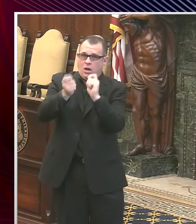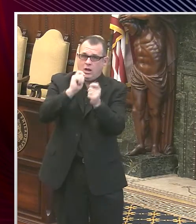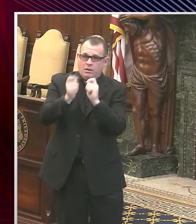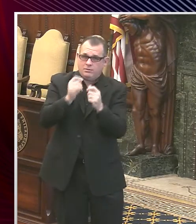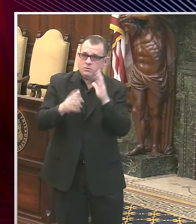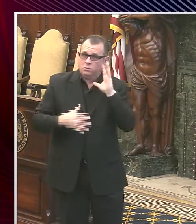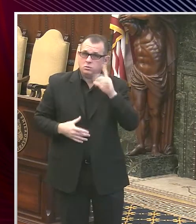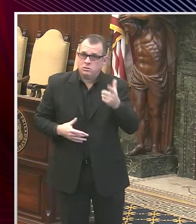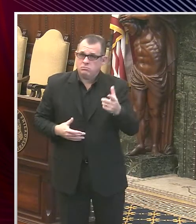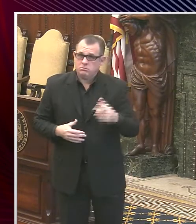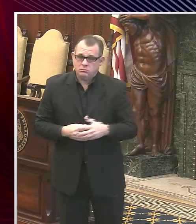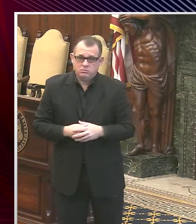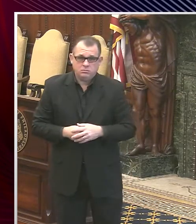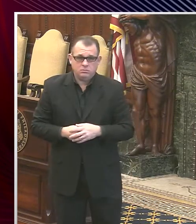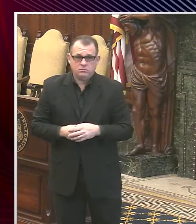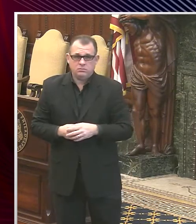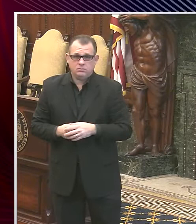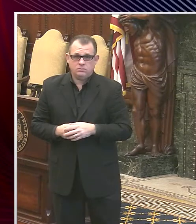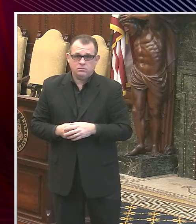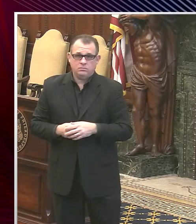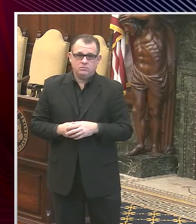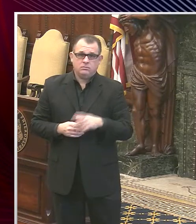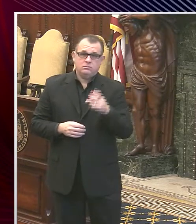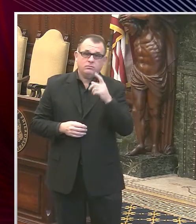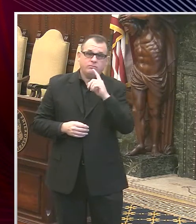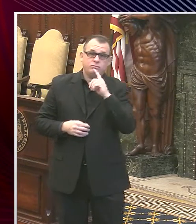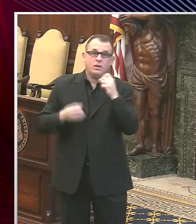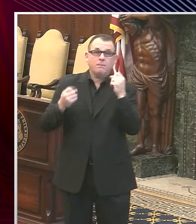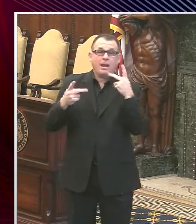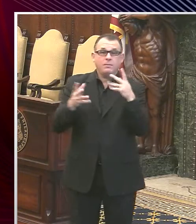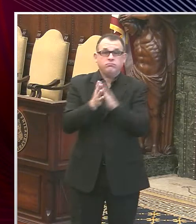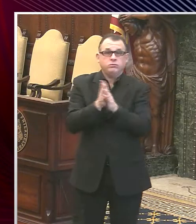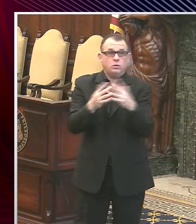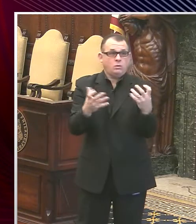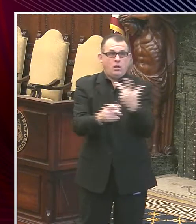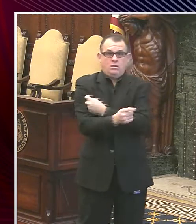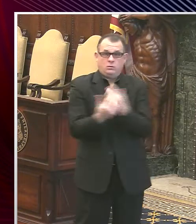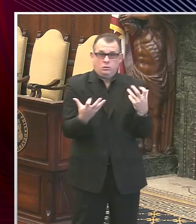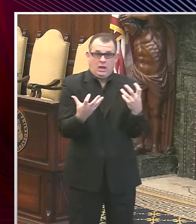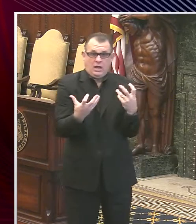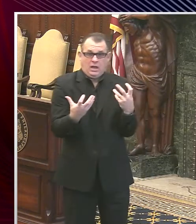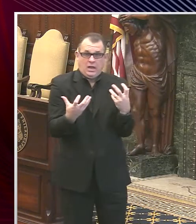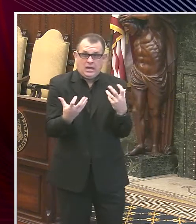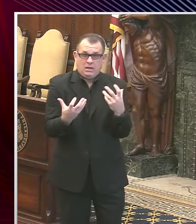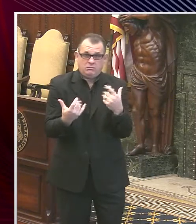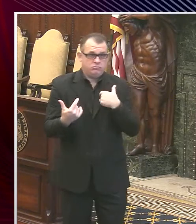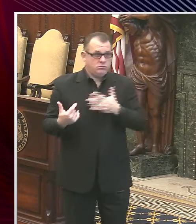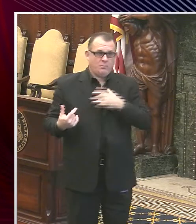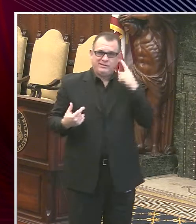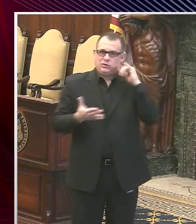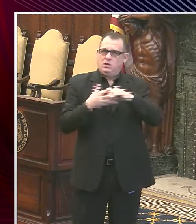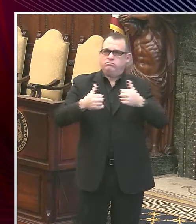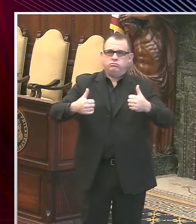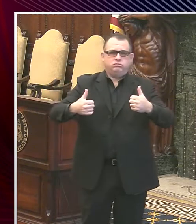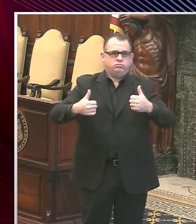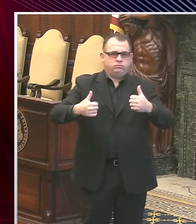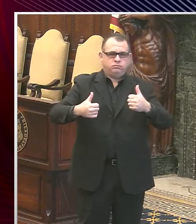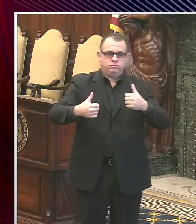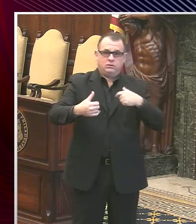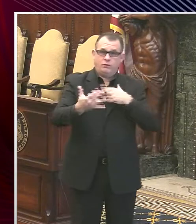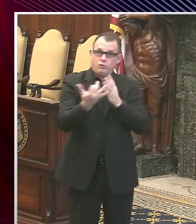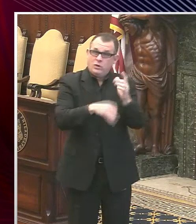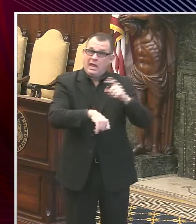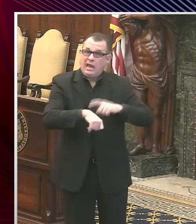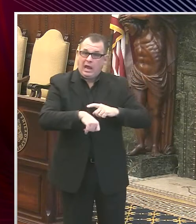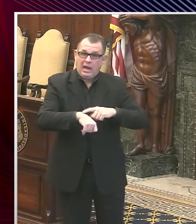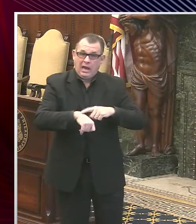as more is worked out. Now, in general, let me say many people are eager to get this vaccine, and I'm very glad that people are eager to get this vaccine.